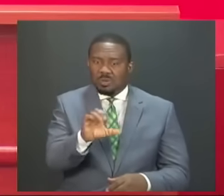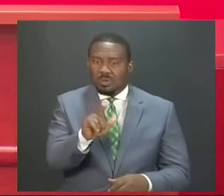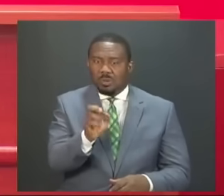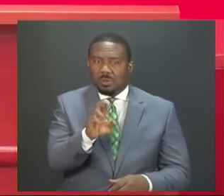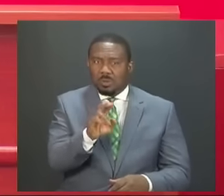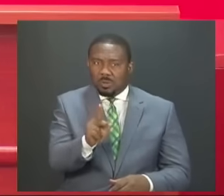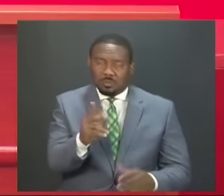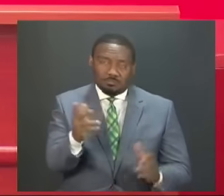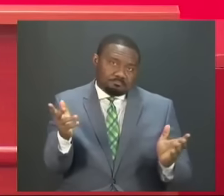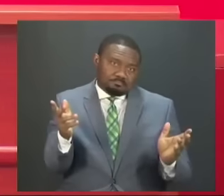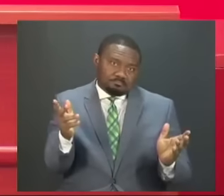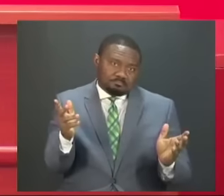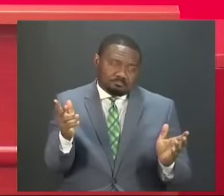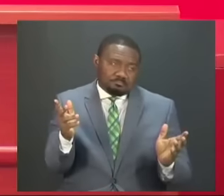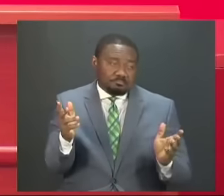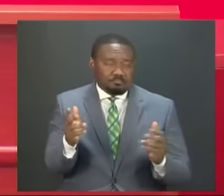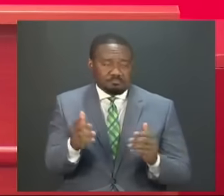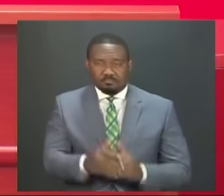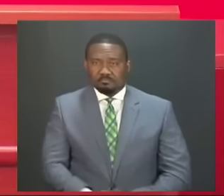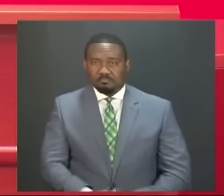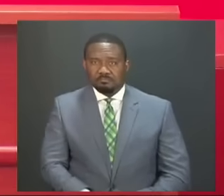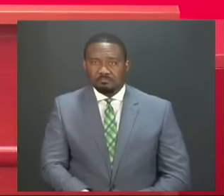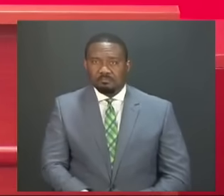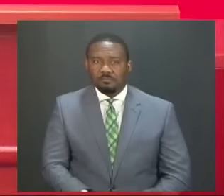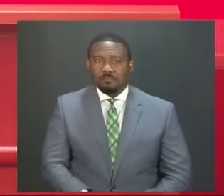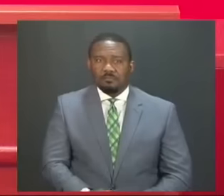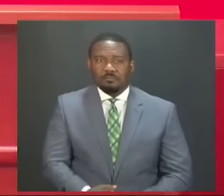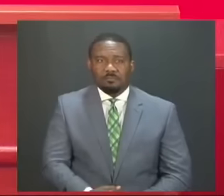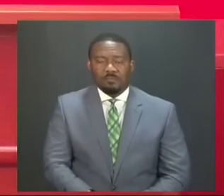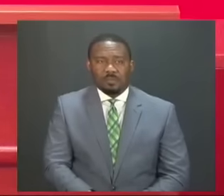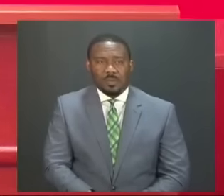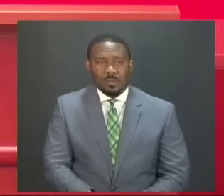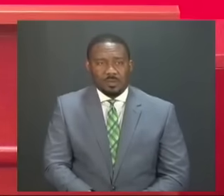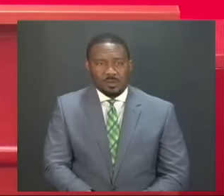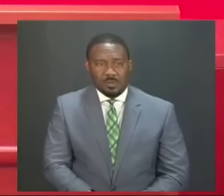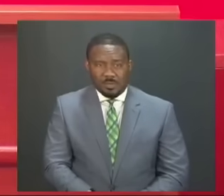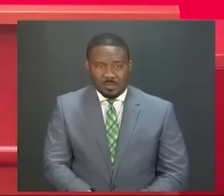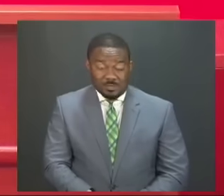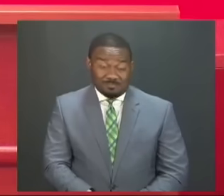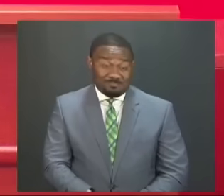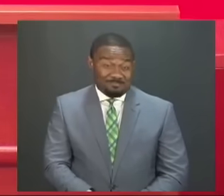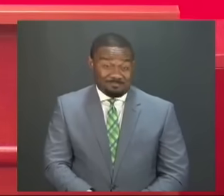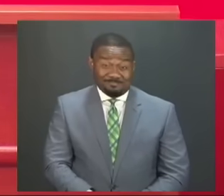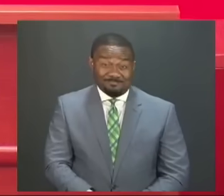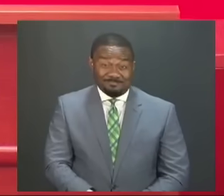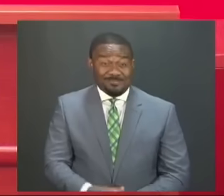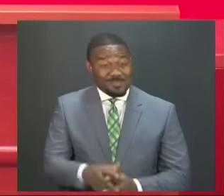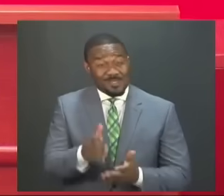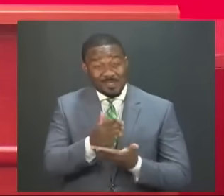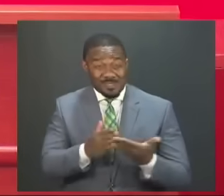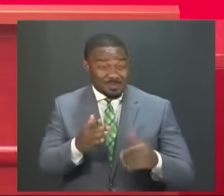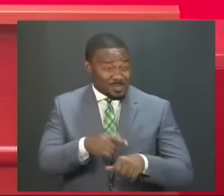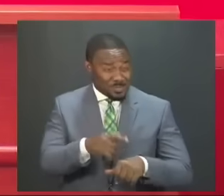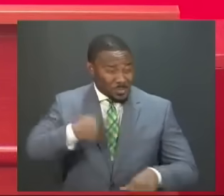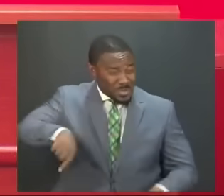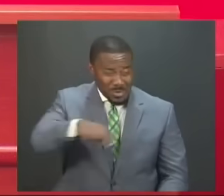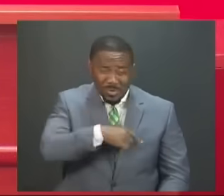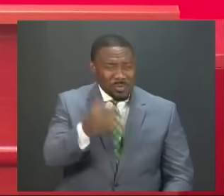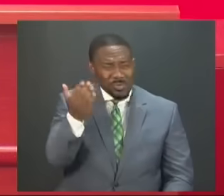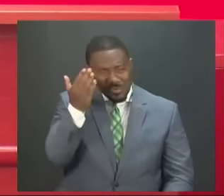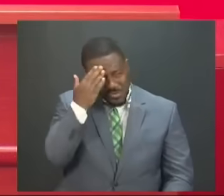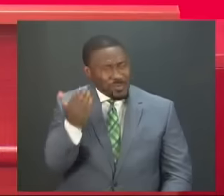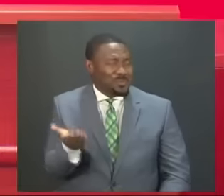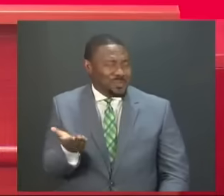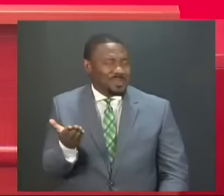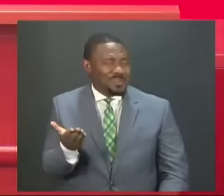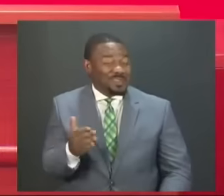number, I will respect your decision. Honorable members, thank you, Mr. Speaker. Sometimes we know the procedure, but